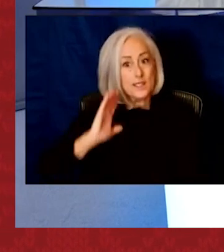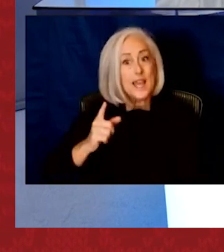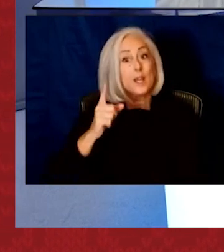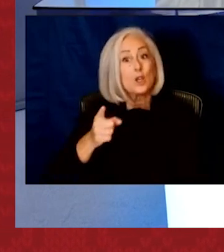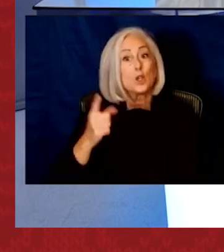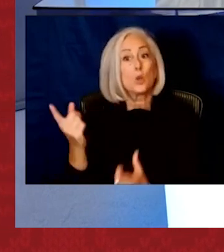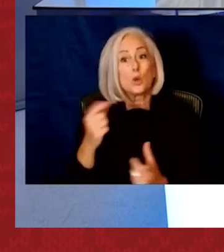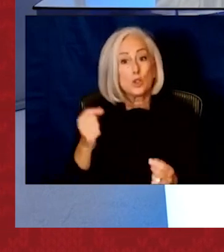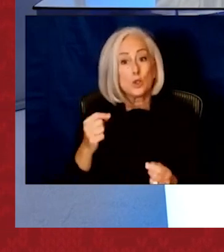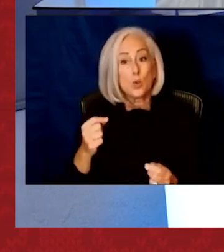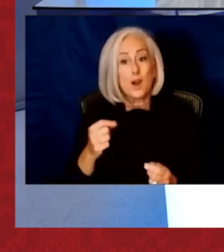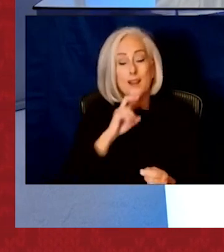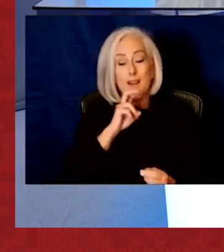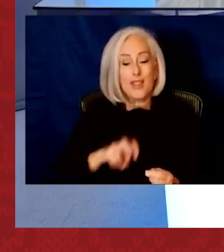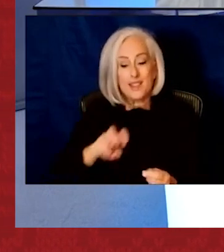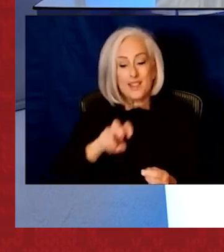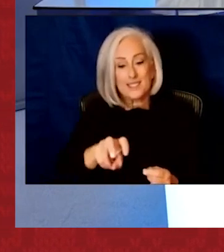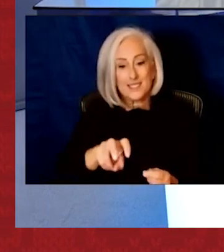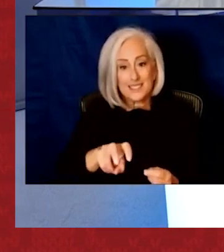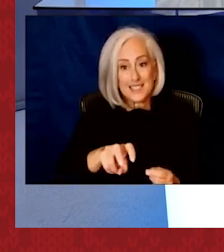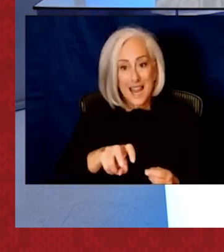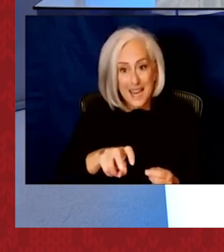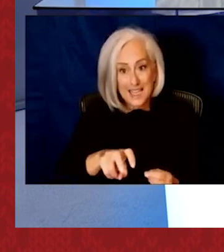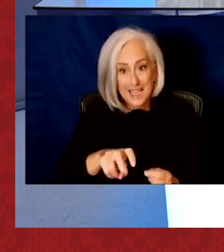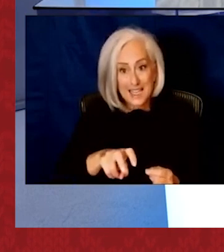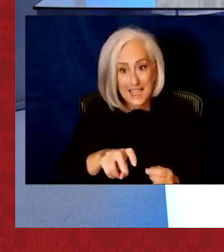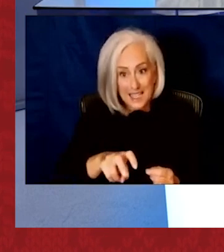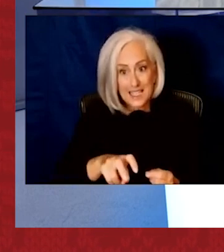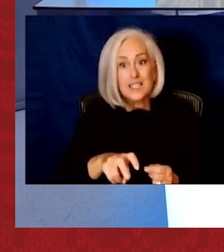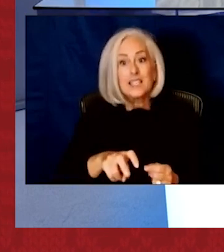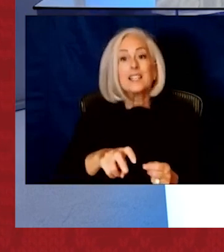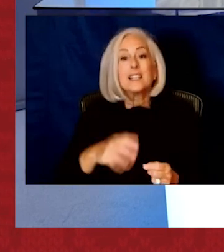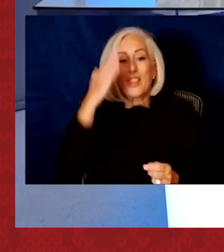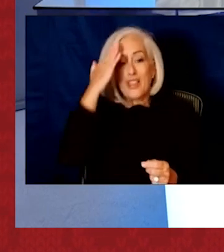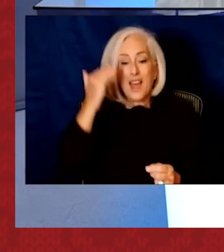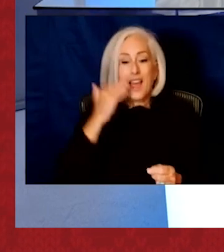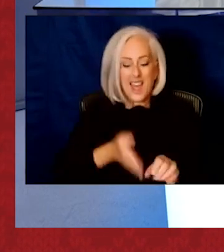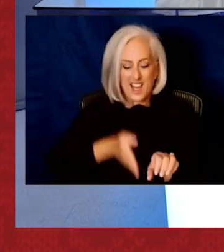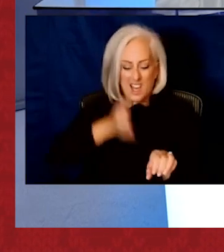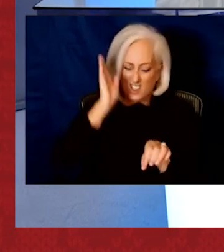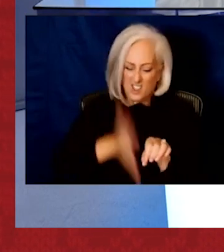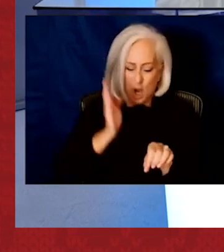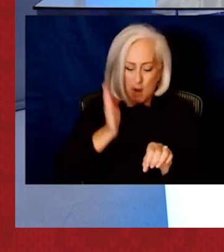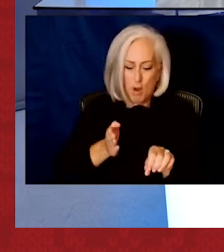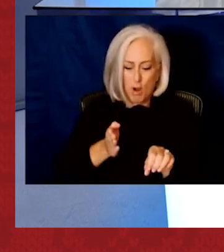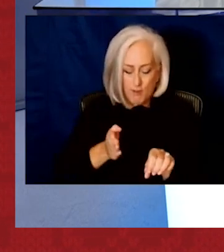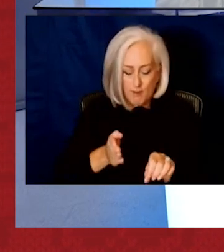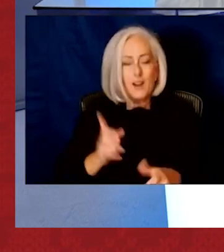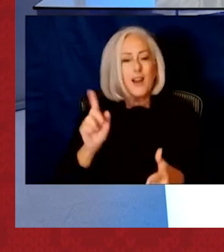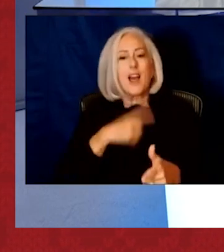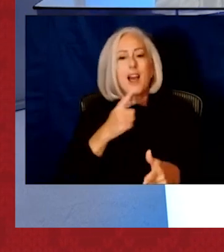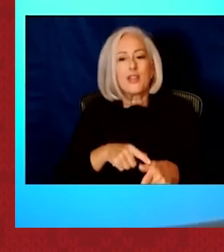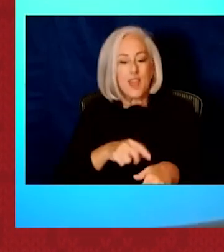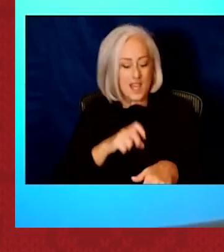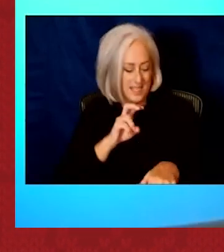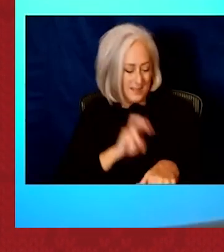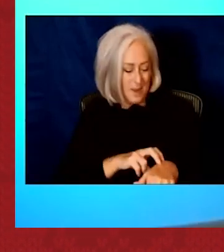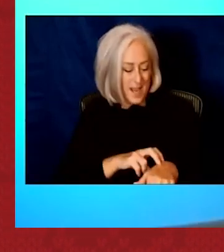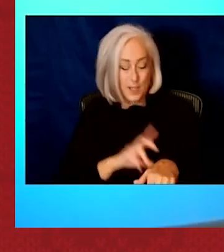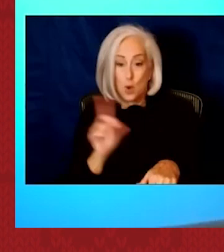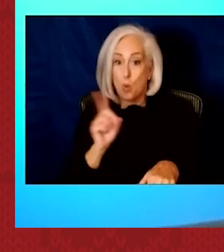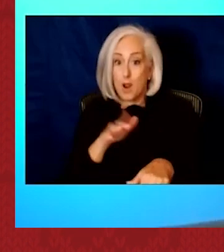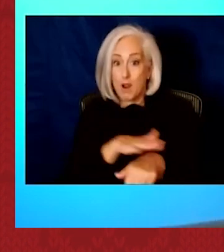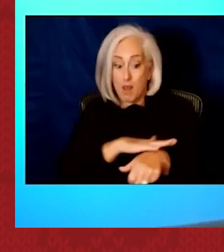and sucked out the venom from the bite. Bad idea. Bad idea. What about the cutting off of the snake's head? So we do get a lot